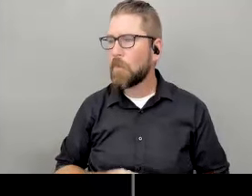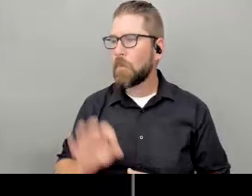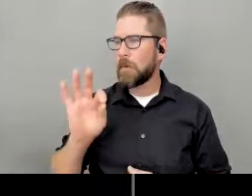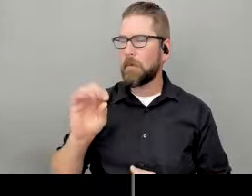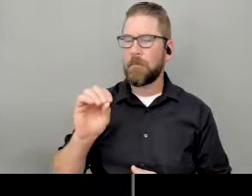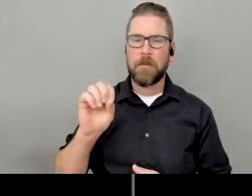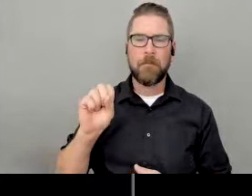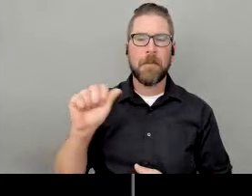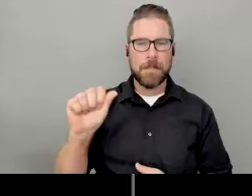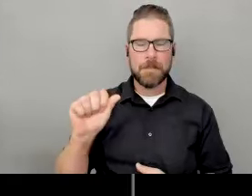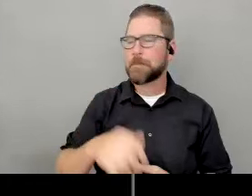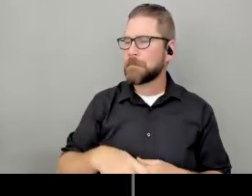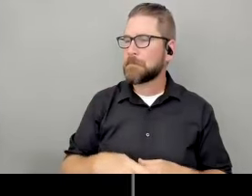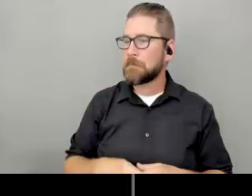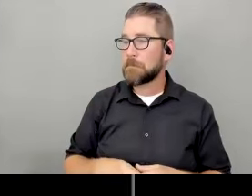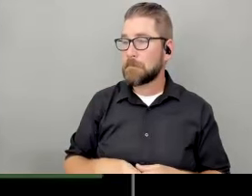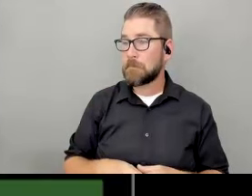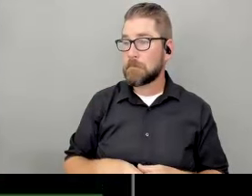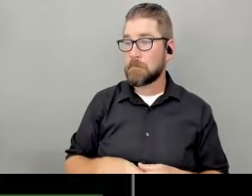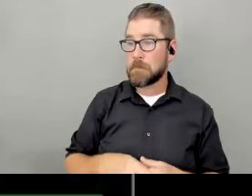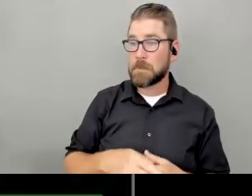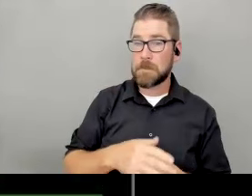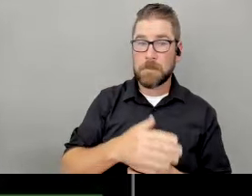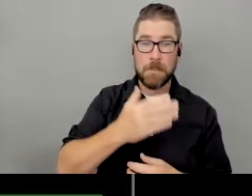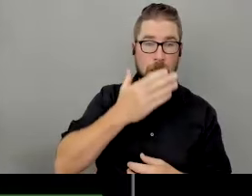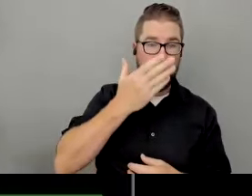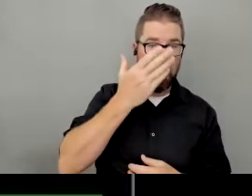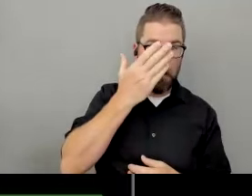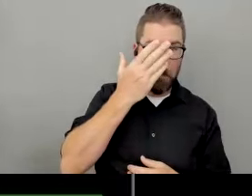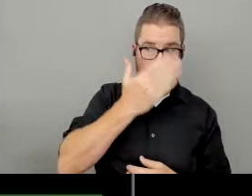So from the frontal, left, right.